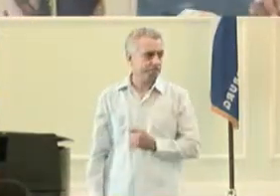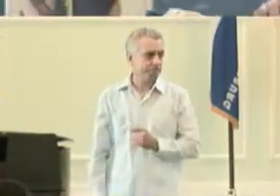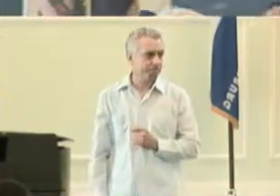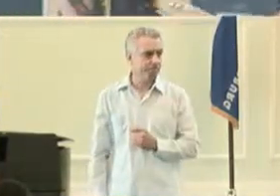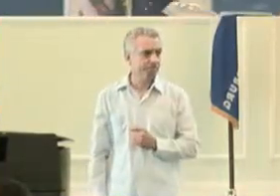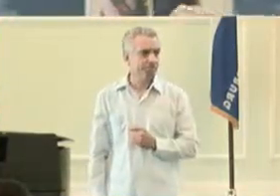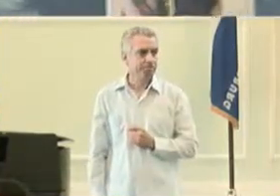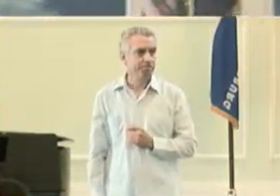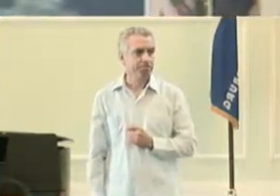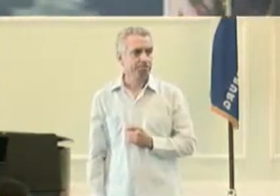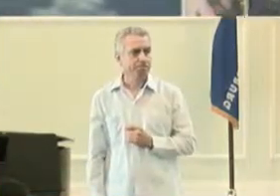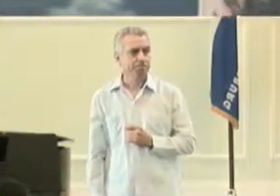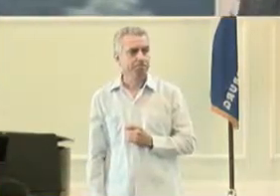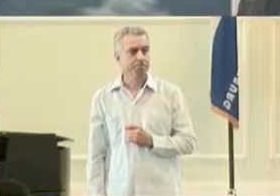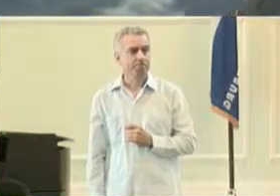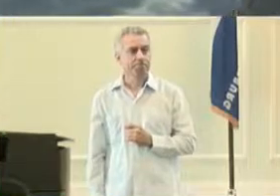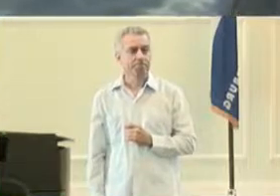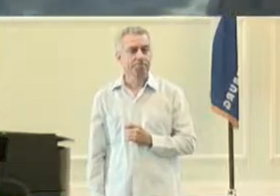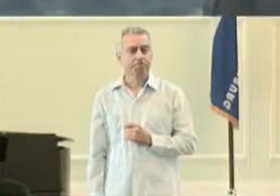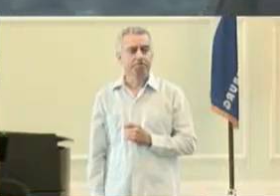Exodus 19, verse